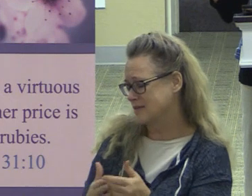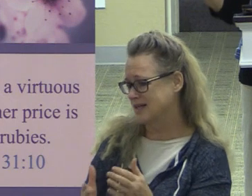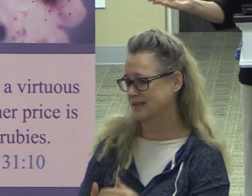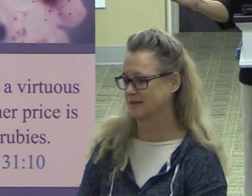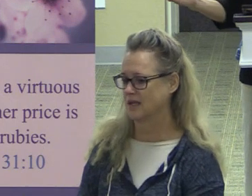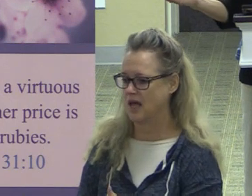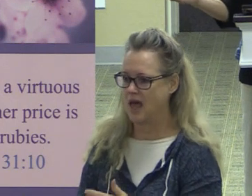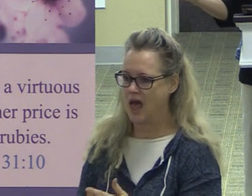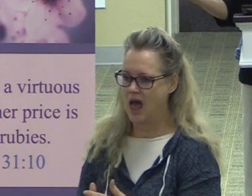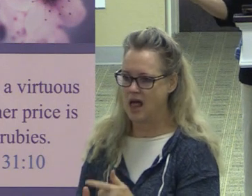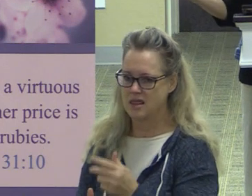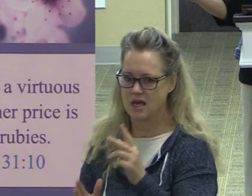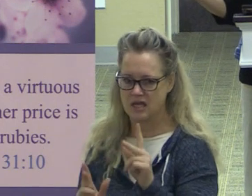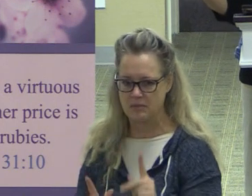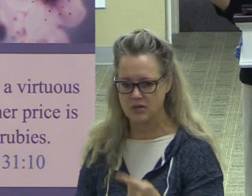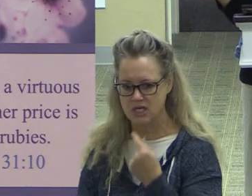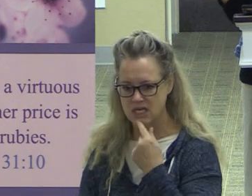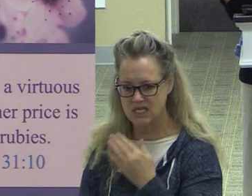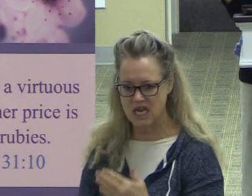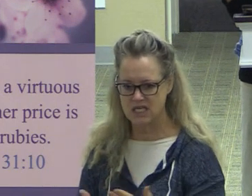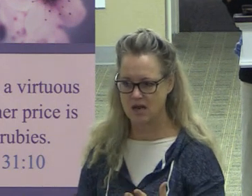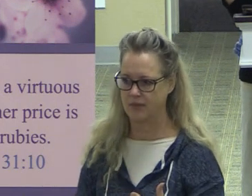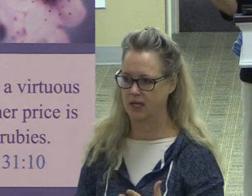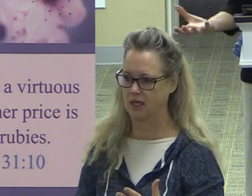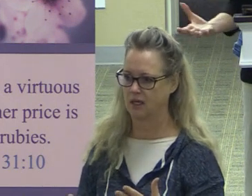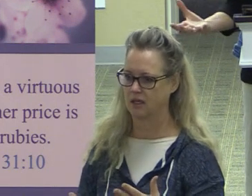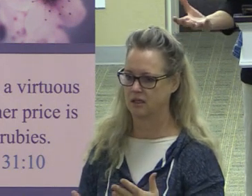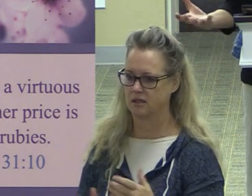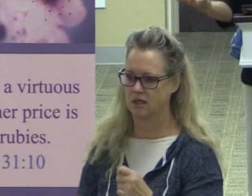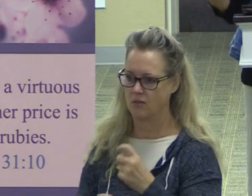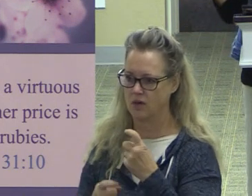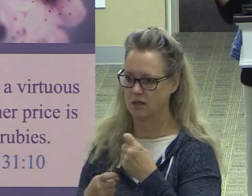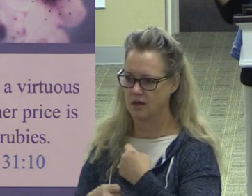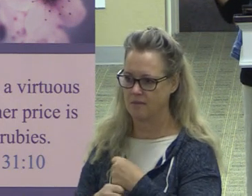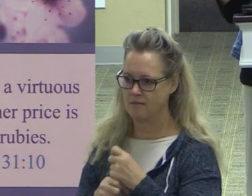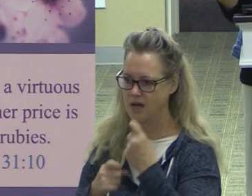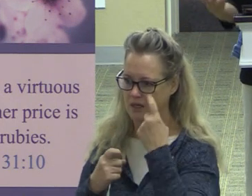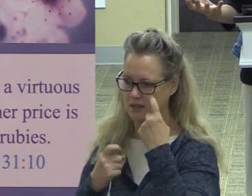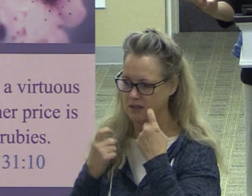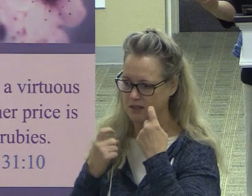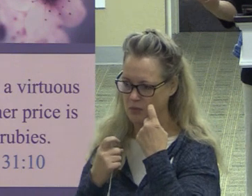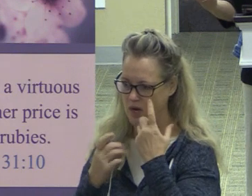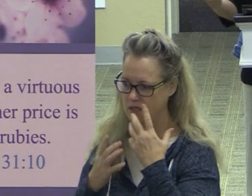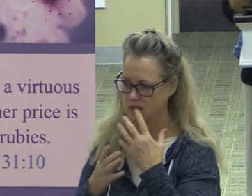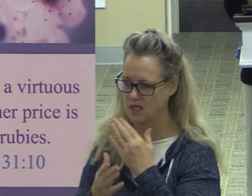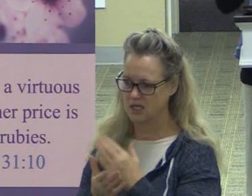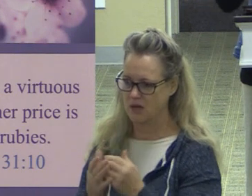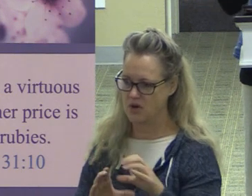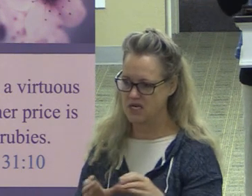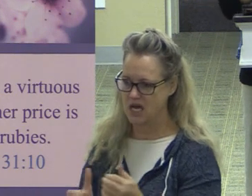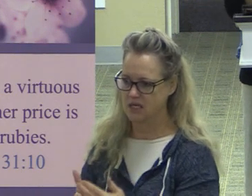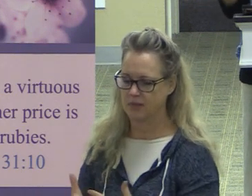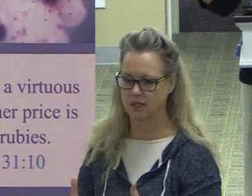then someone says something. Someone makes a face. Someone